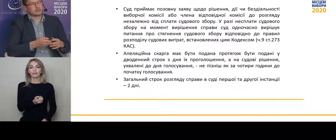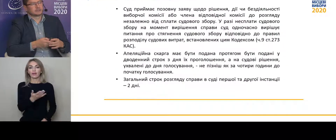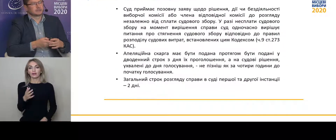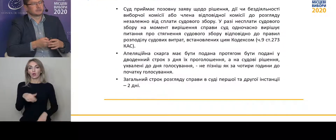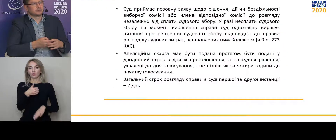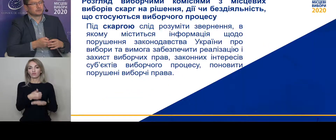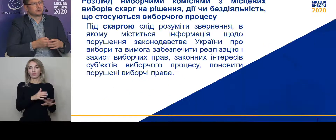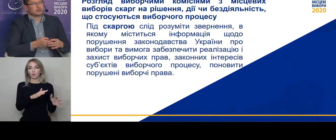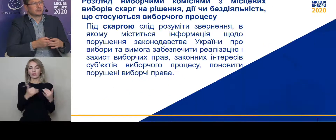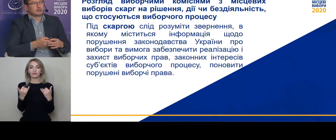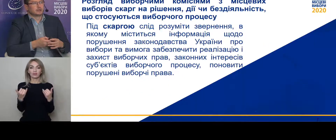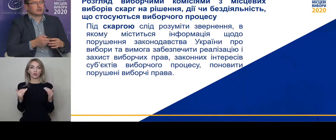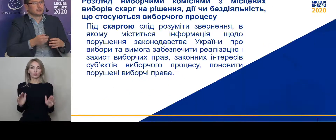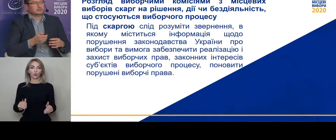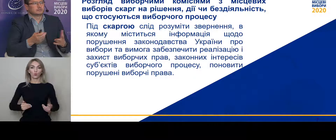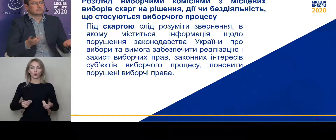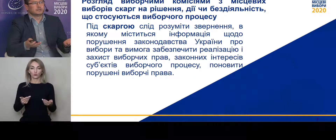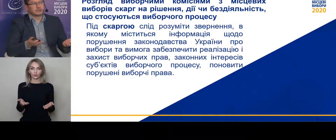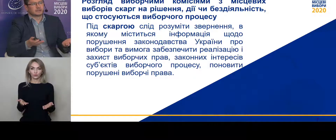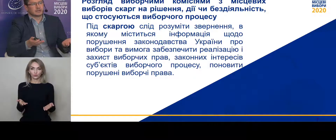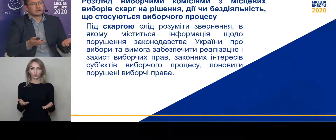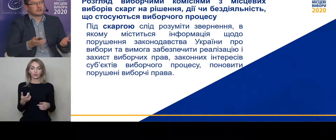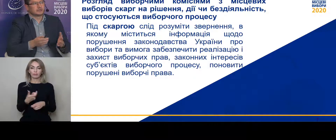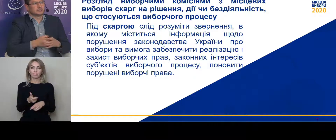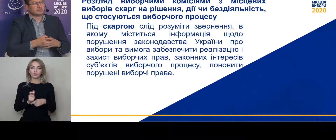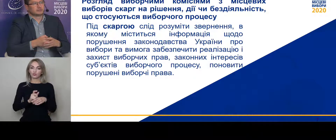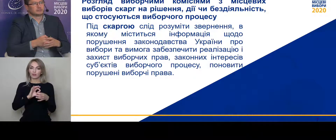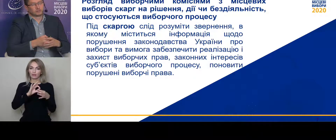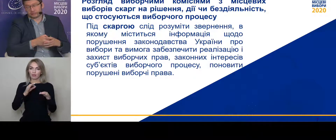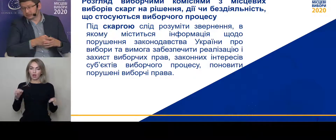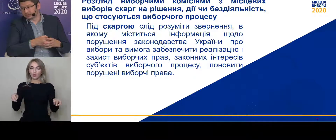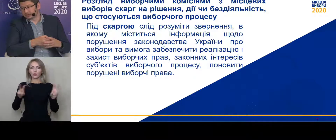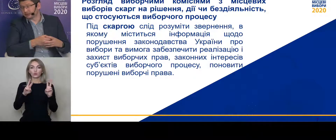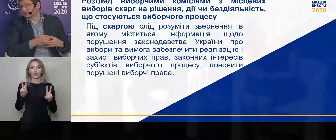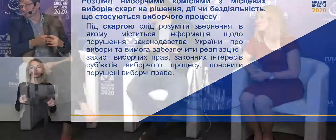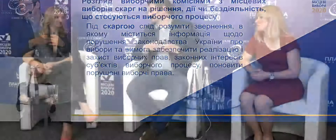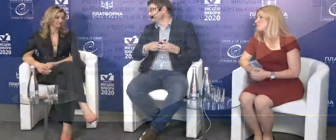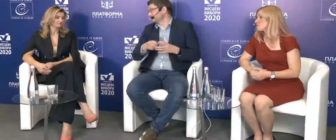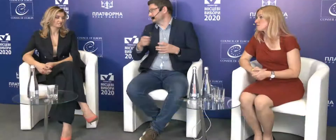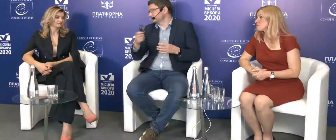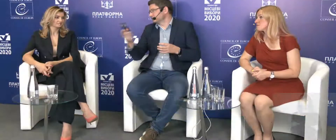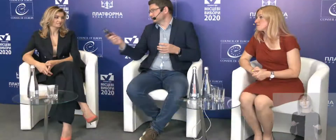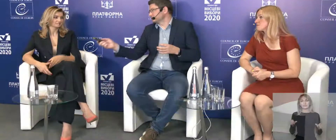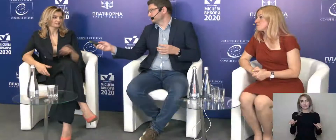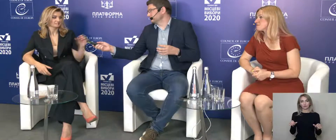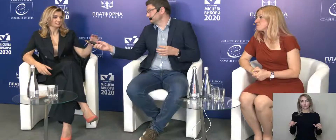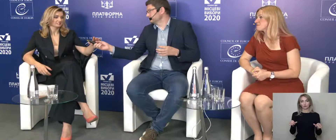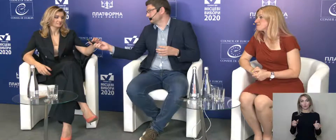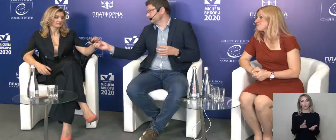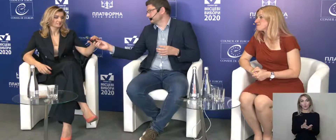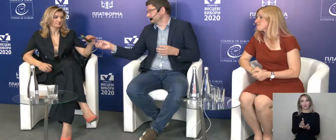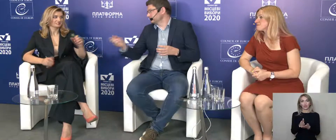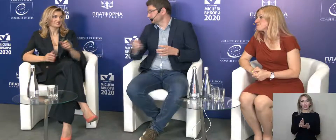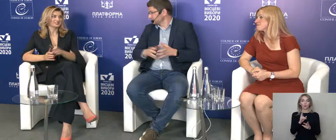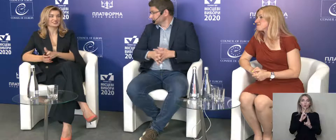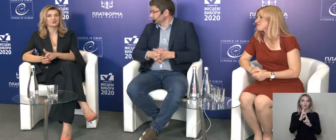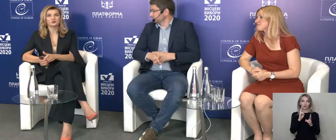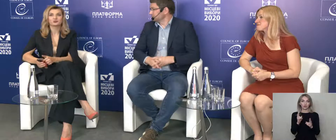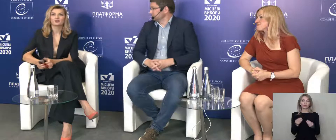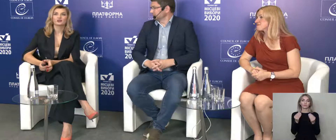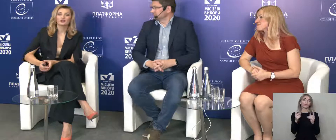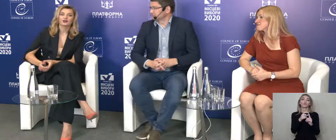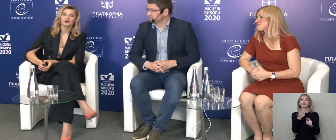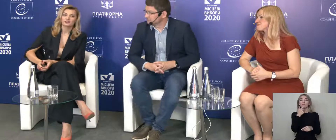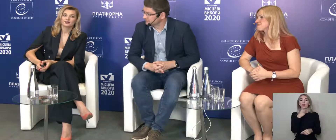as course. Well, there are some things to be considered there, but first let's talk about